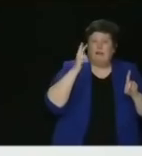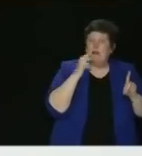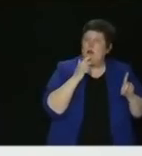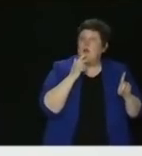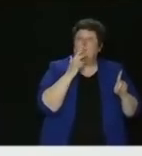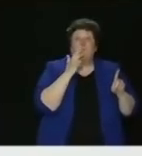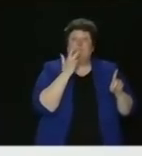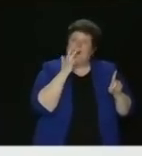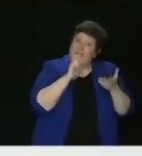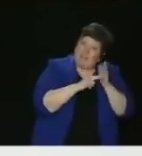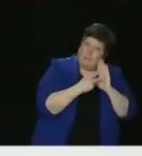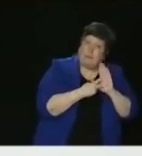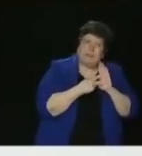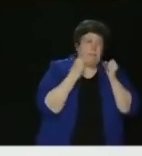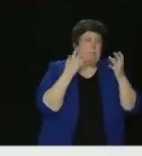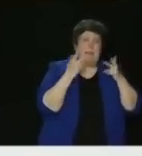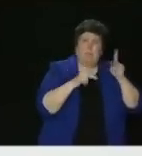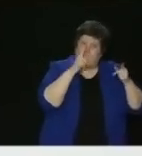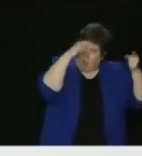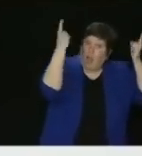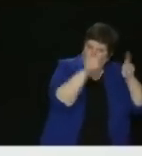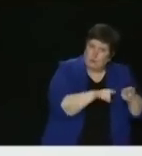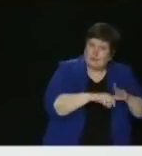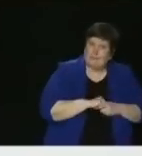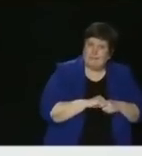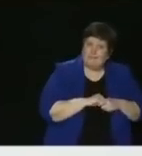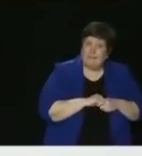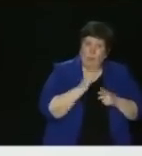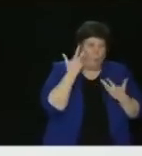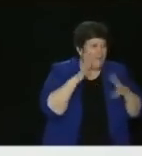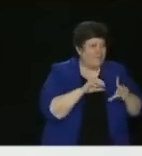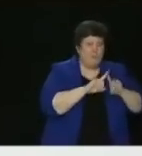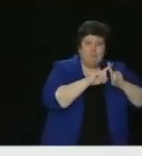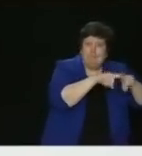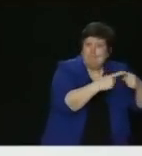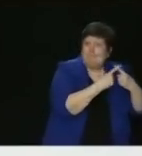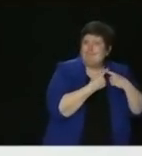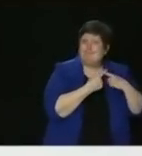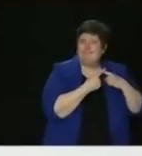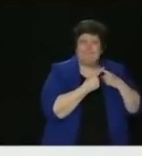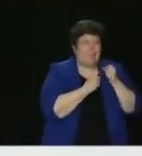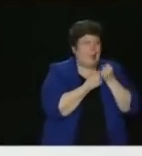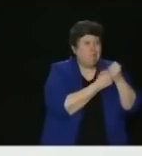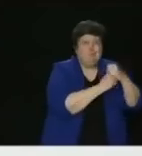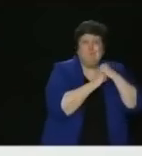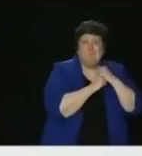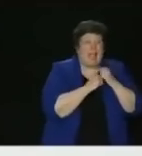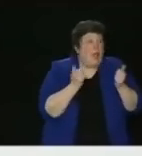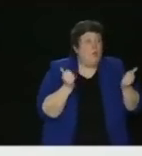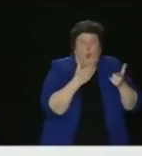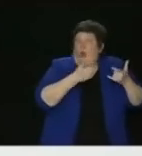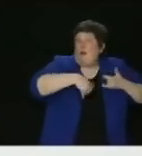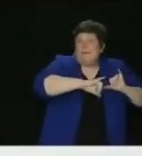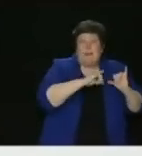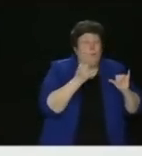Canadians are united in having been there for each other through this pandemic, and they're even united in being sick and tired of this